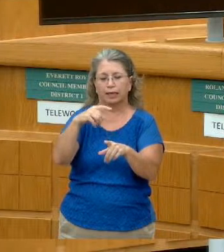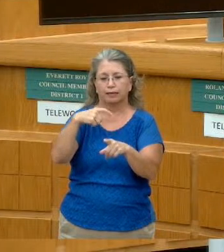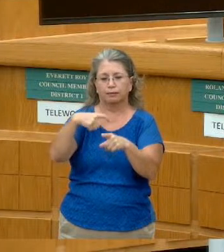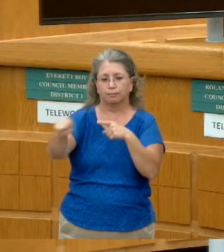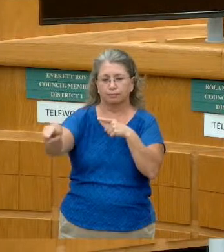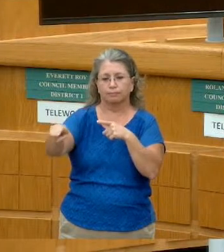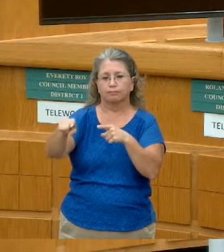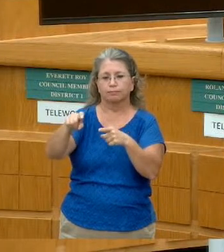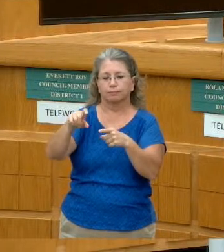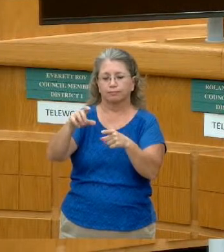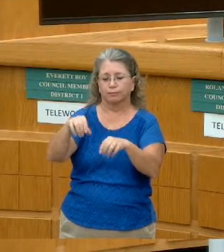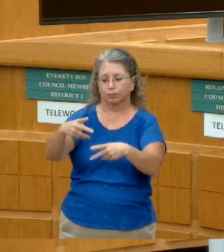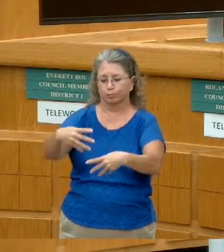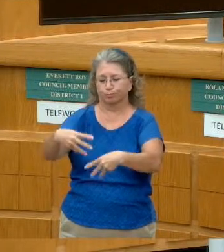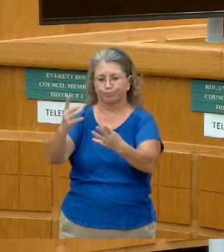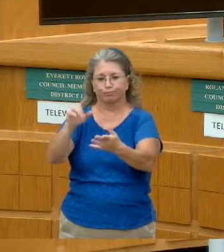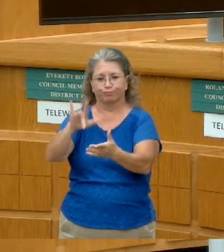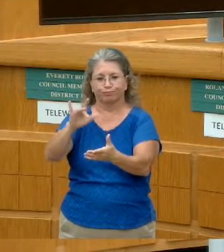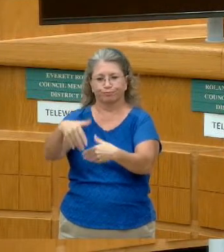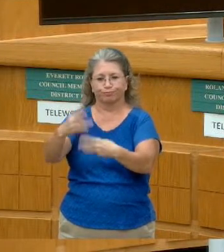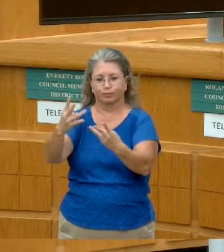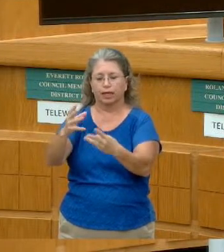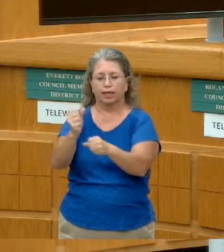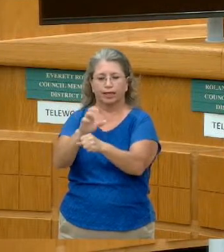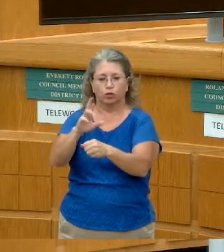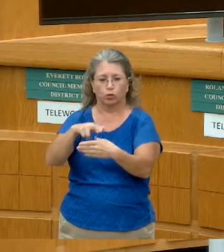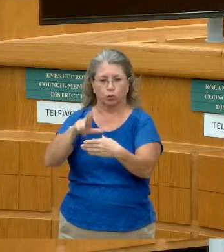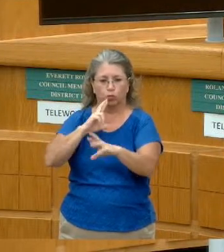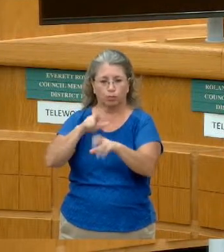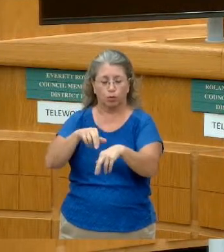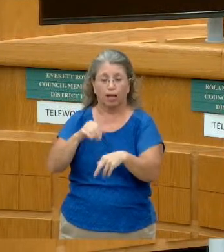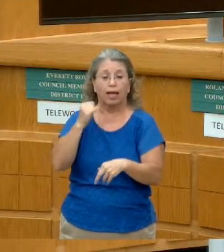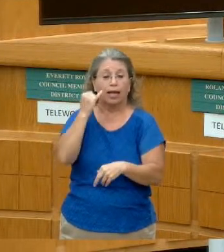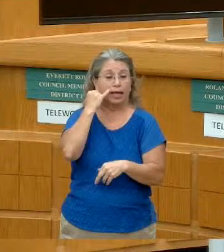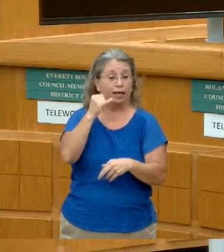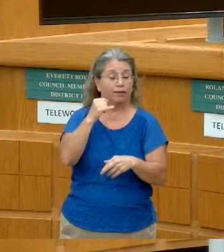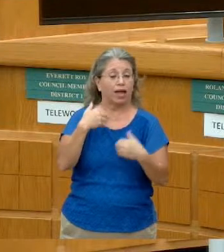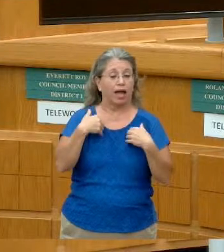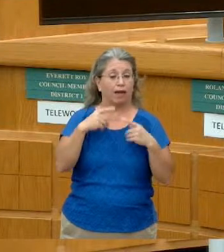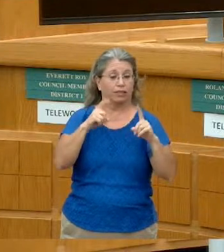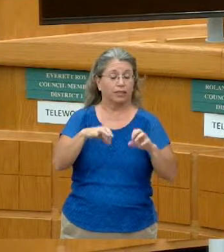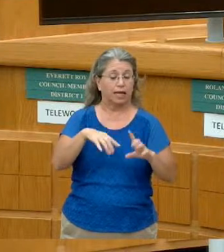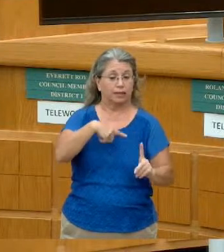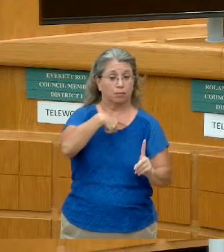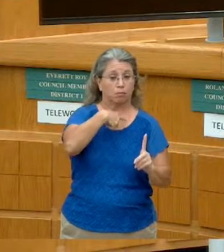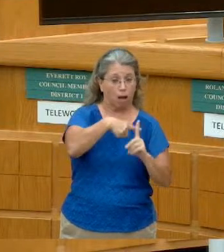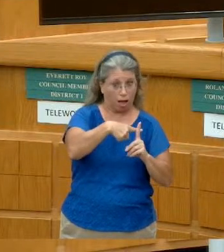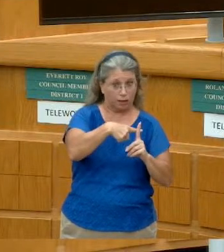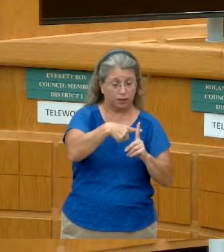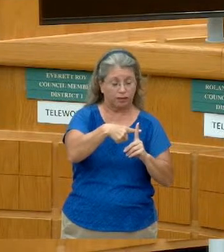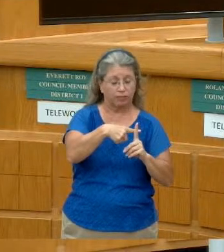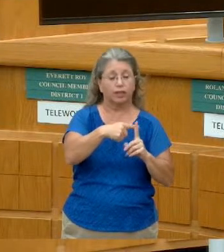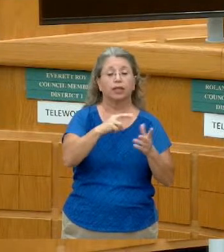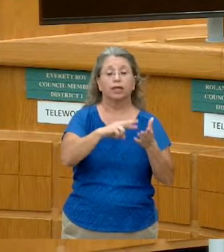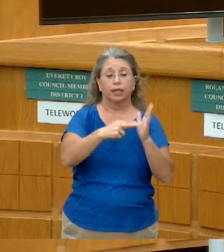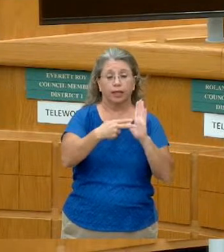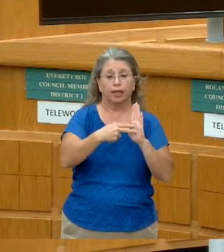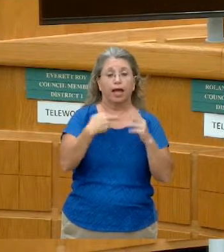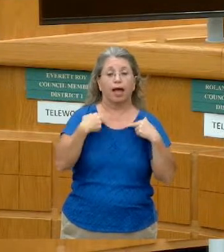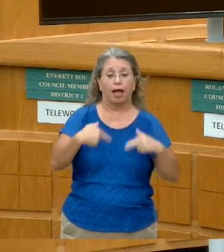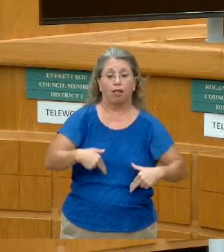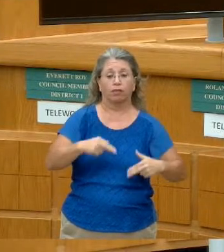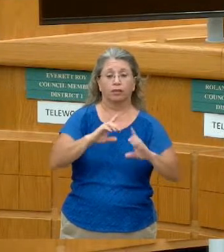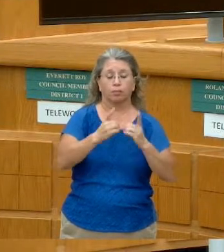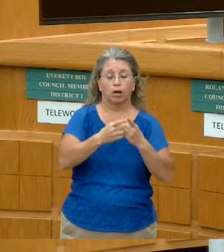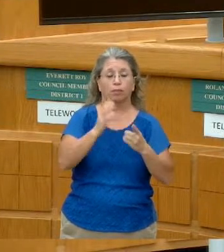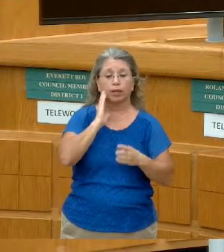call you. If you receive a reverse alert to a link, that's most likely going to be your negative result. Okay, you're not going to be told